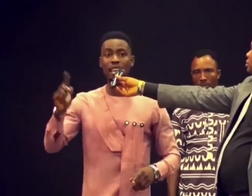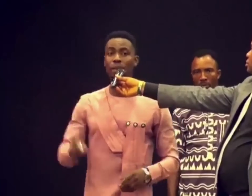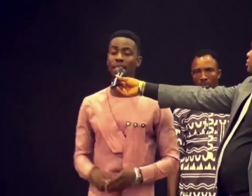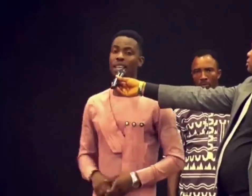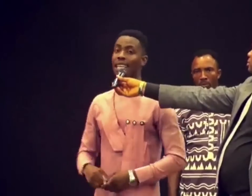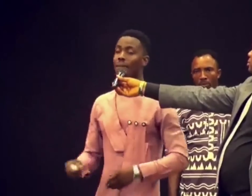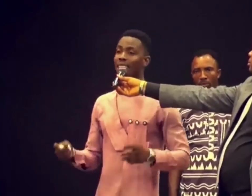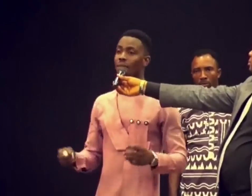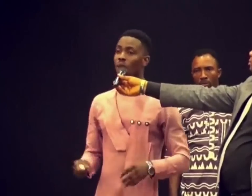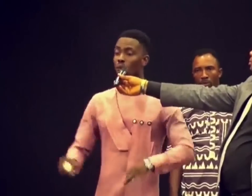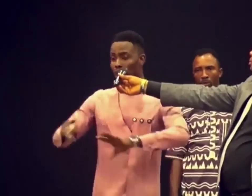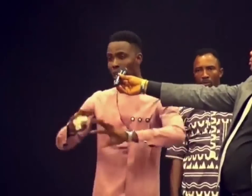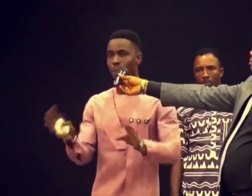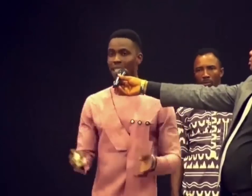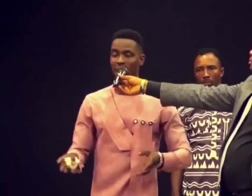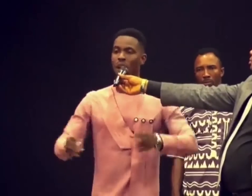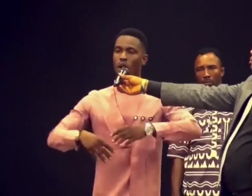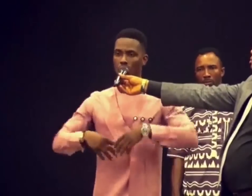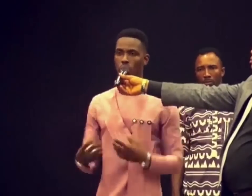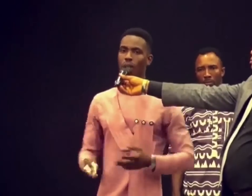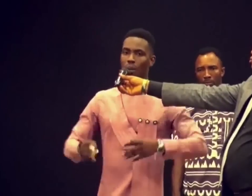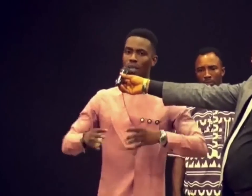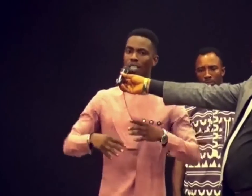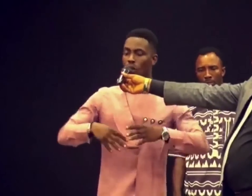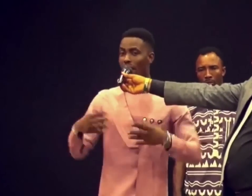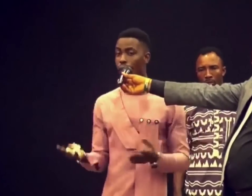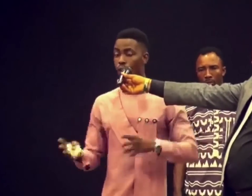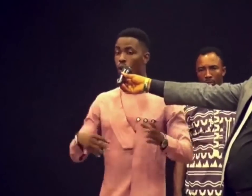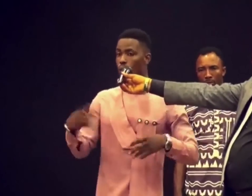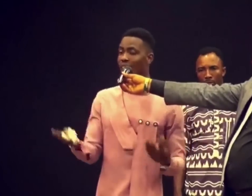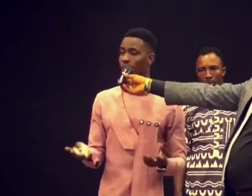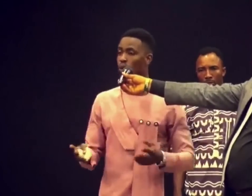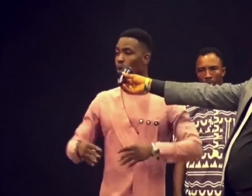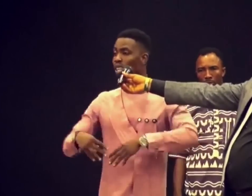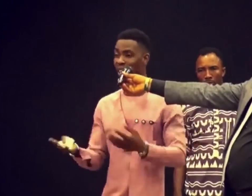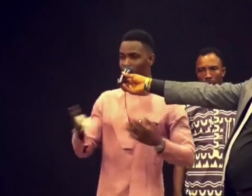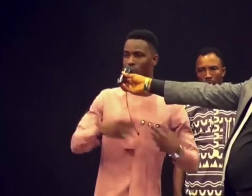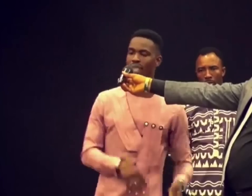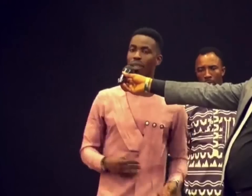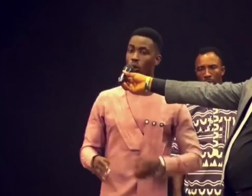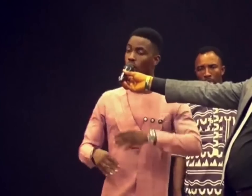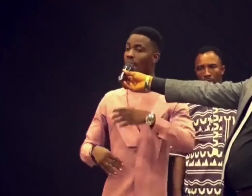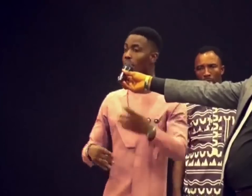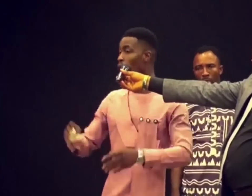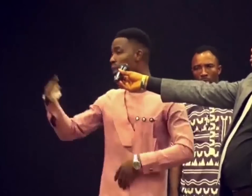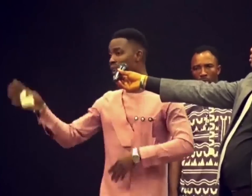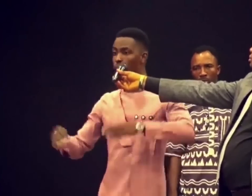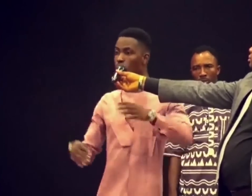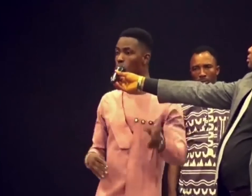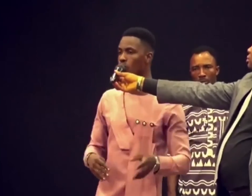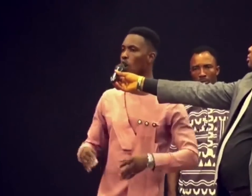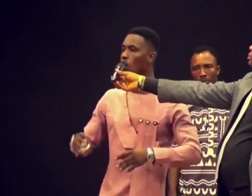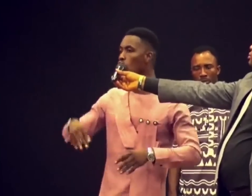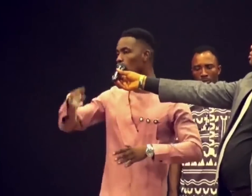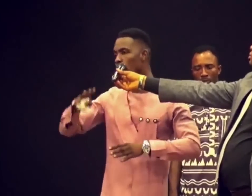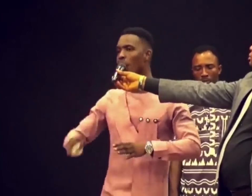ise mi leyin gba ti moto se abaje awon yen ba mi won sa fun mi lowo mo sa se moto won ringe mo sa gbe wa seko leyin gba won family awon yen gbogun